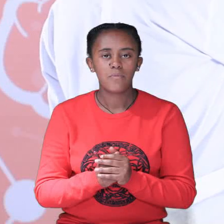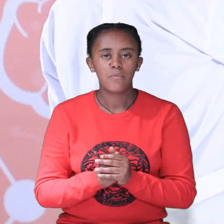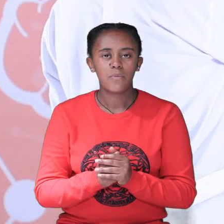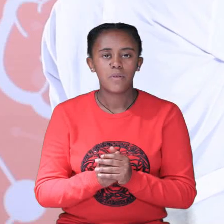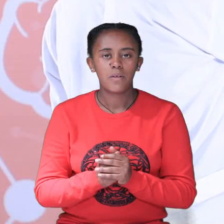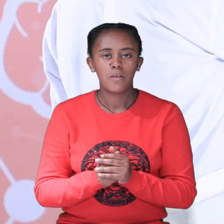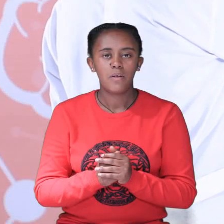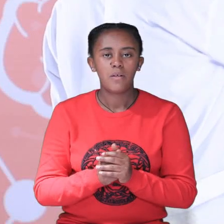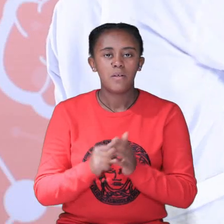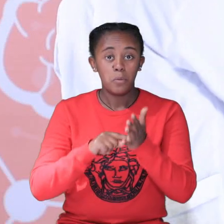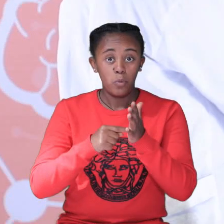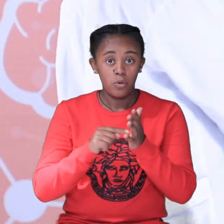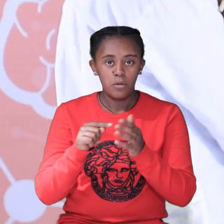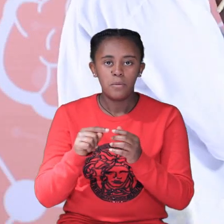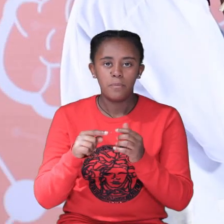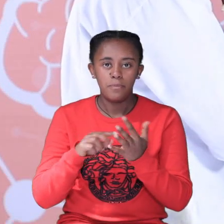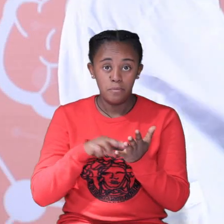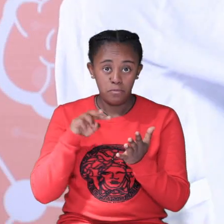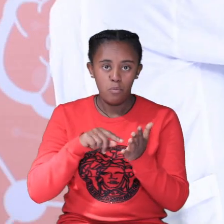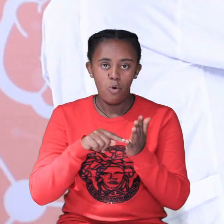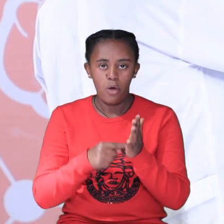this is a point.